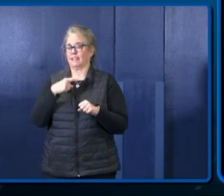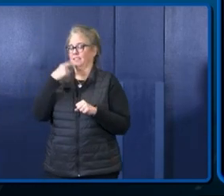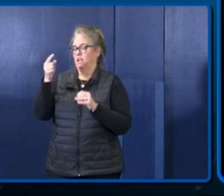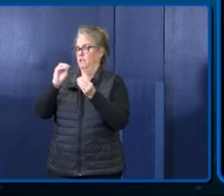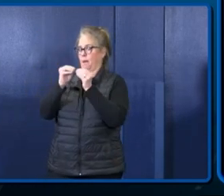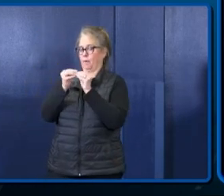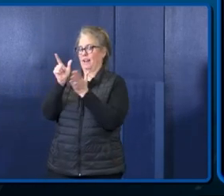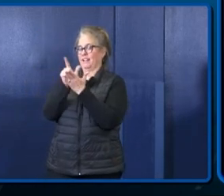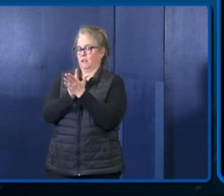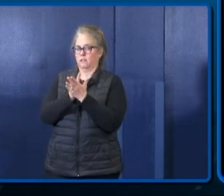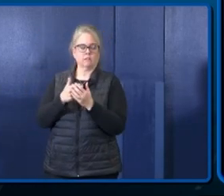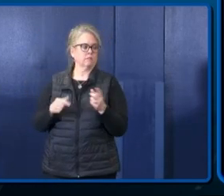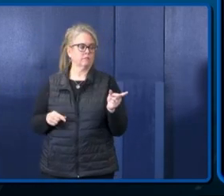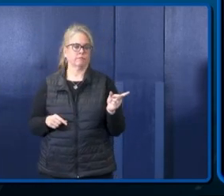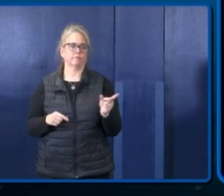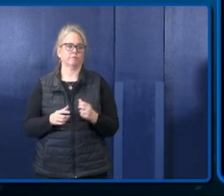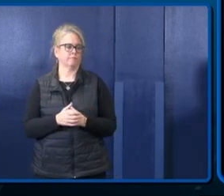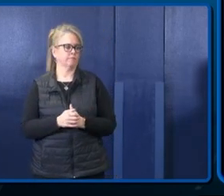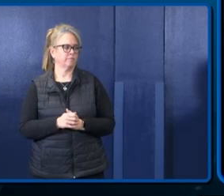if I have it here.